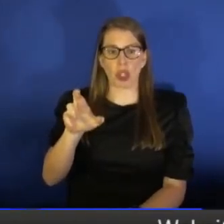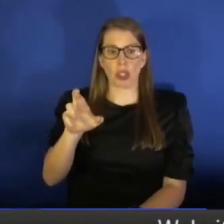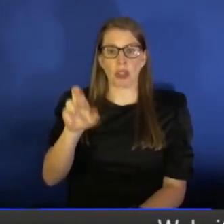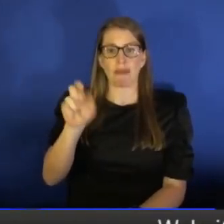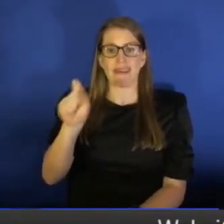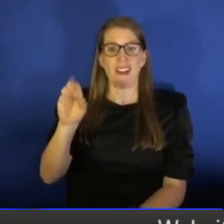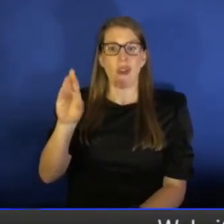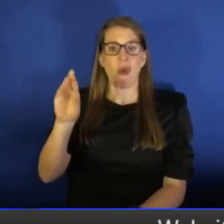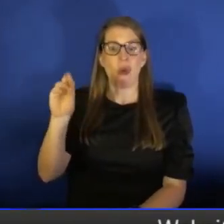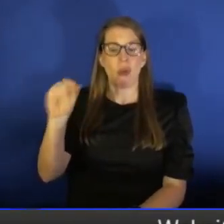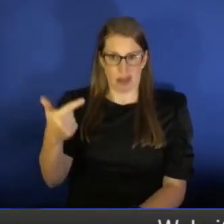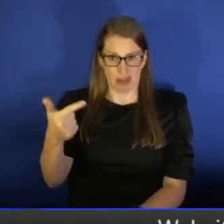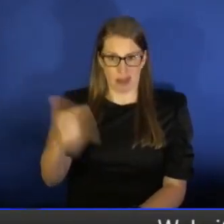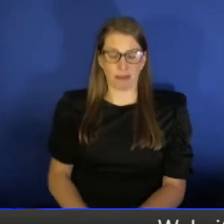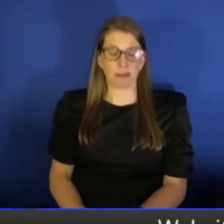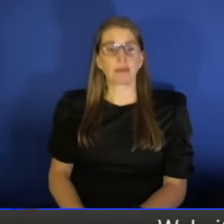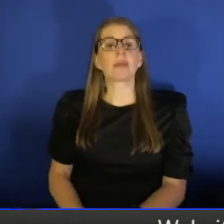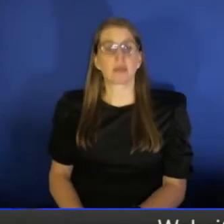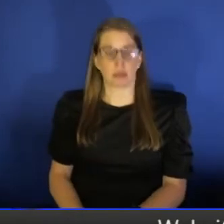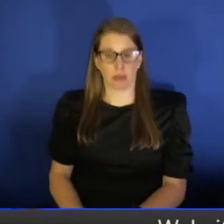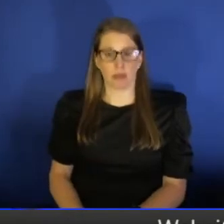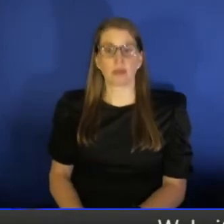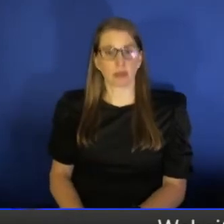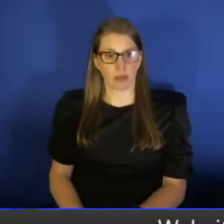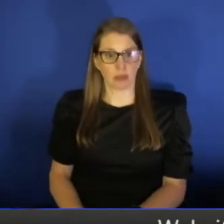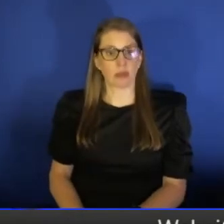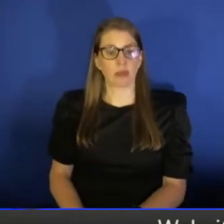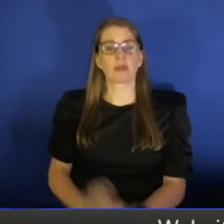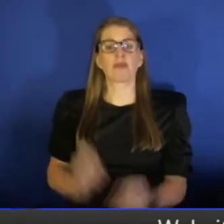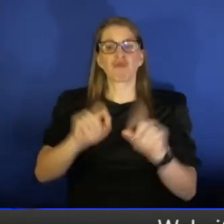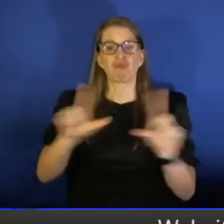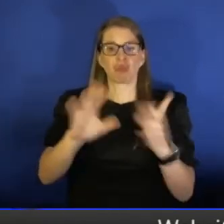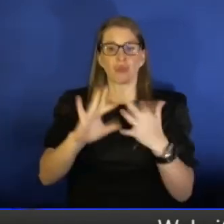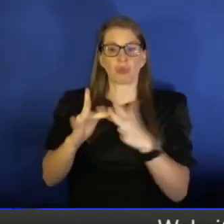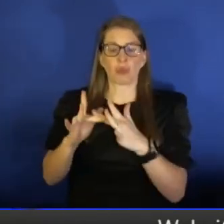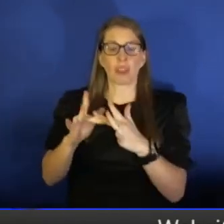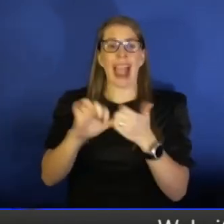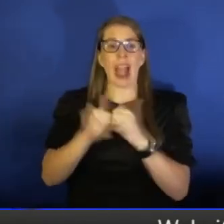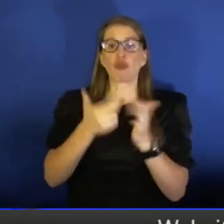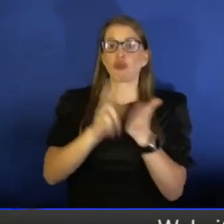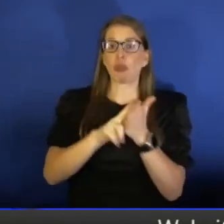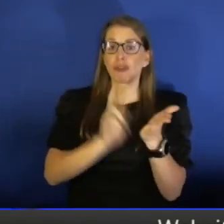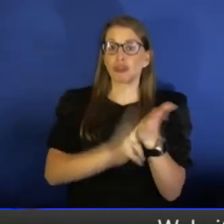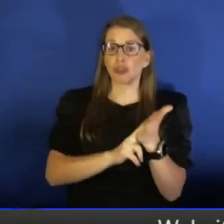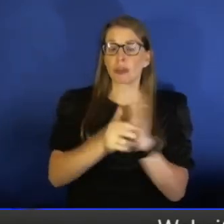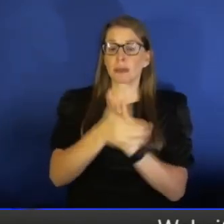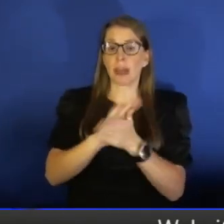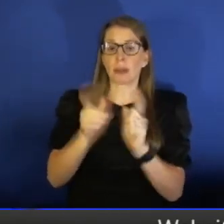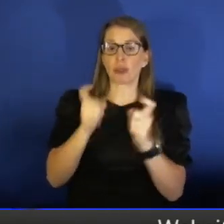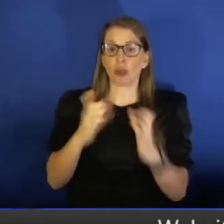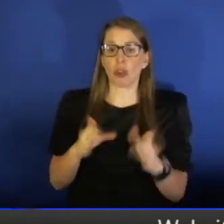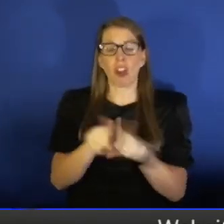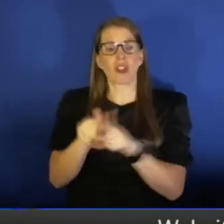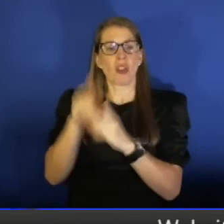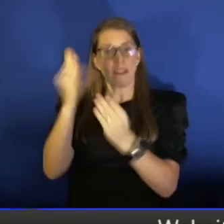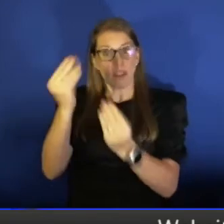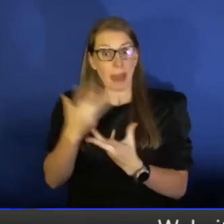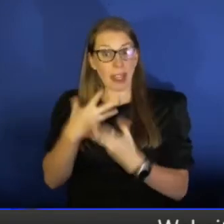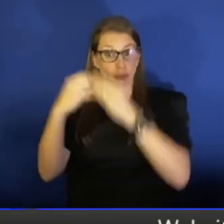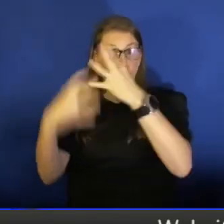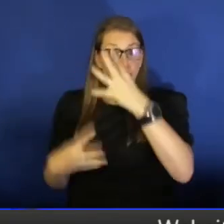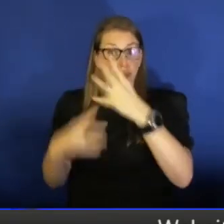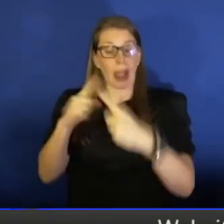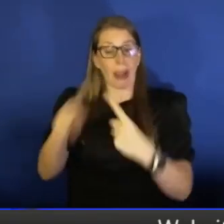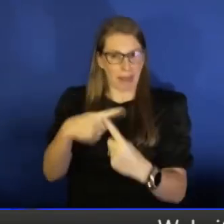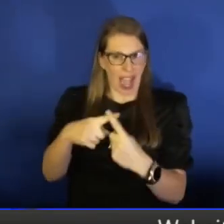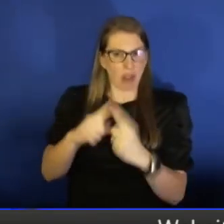giftdonor.org, and that will take you to our website, which has how to register to be an organ donor, as well as information about organ donation, as